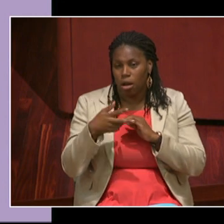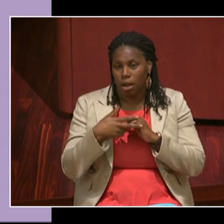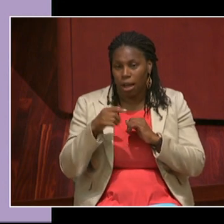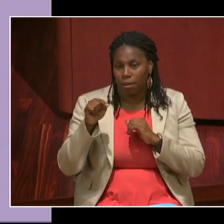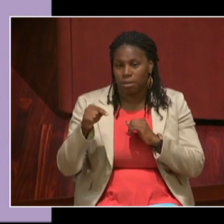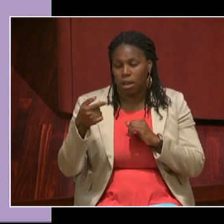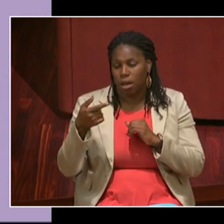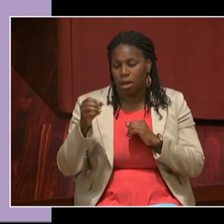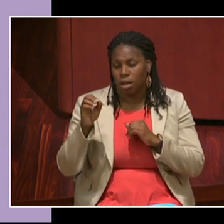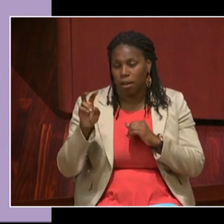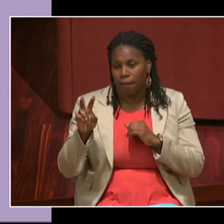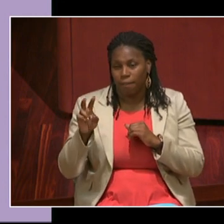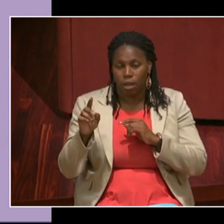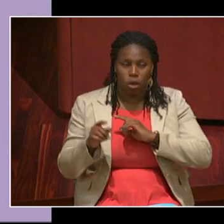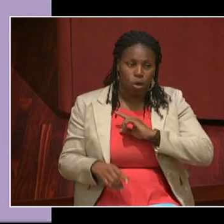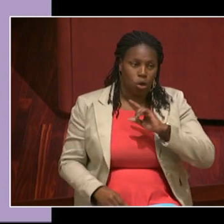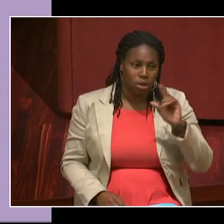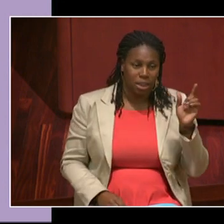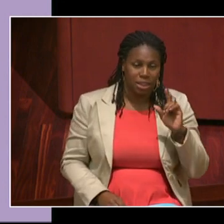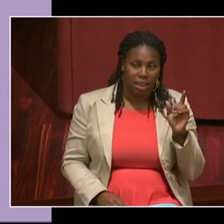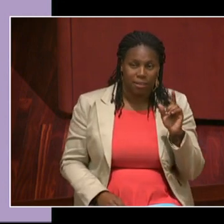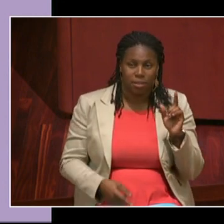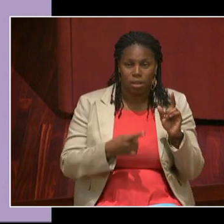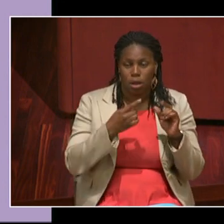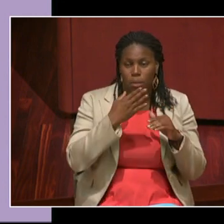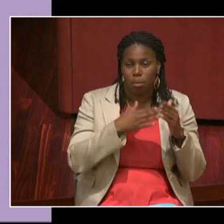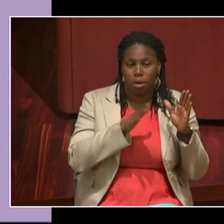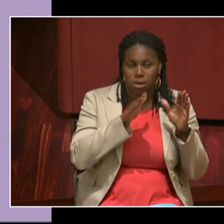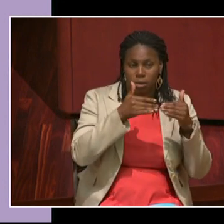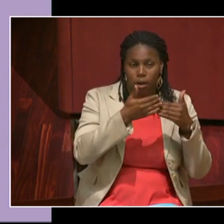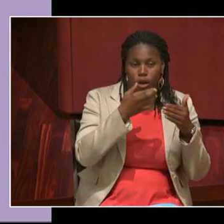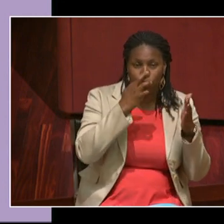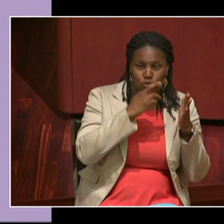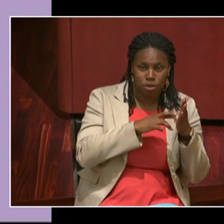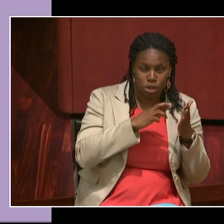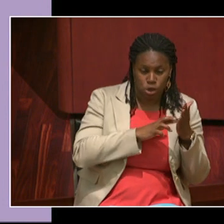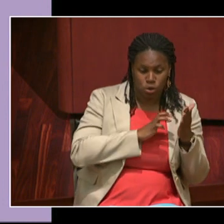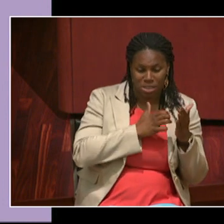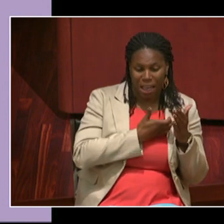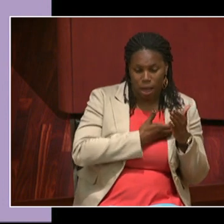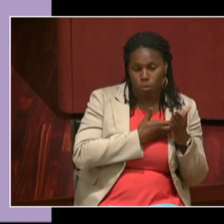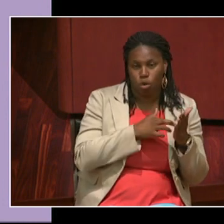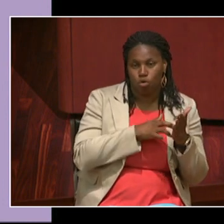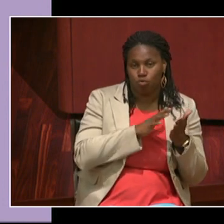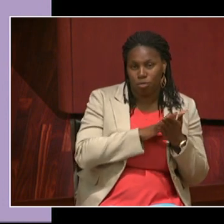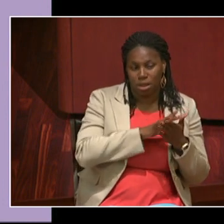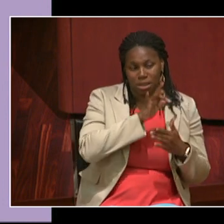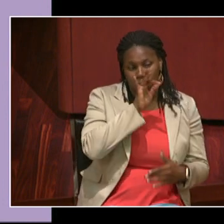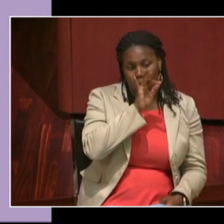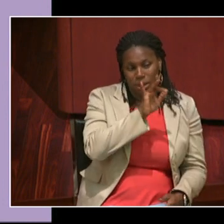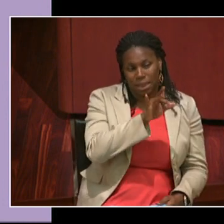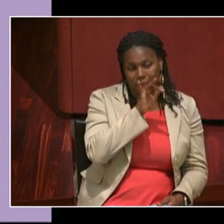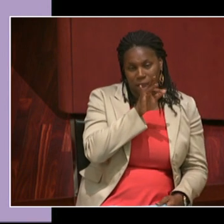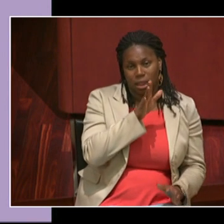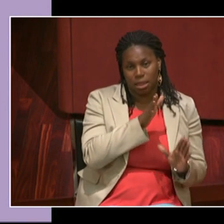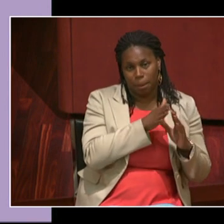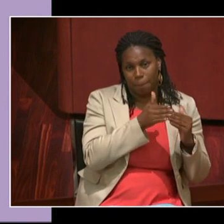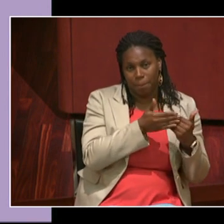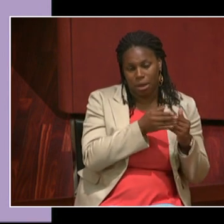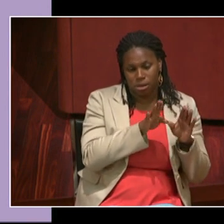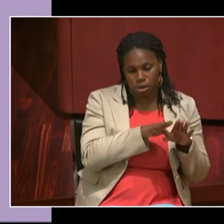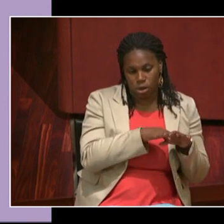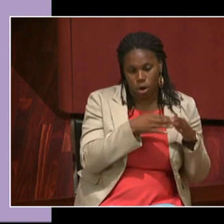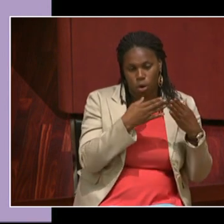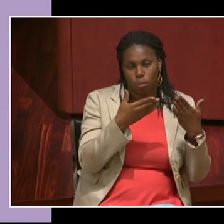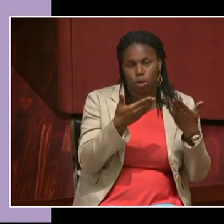www.archives.gov, on the left-hand side of the screen, you'll see a box for Research Our Records. When you click that box, it'll open a